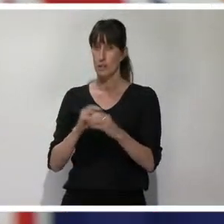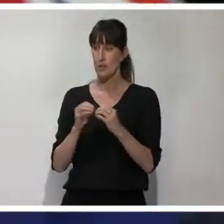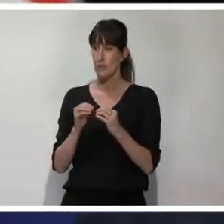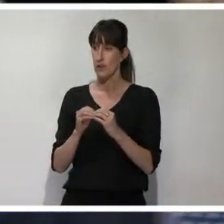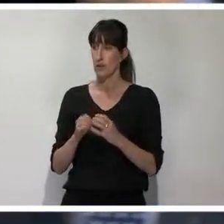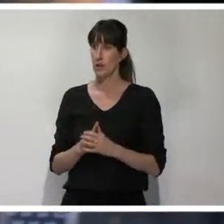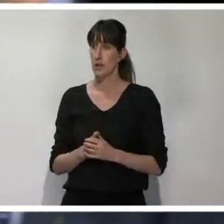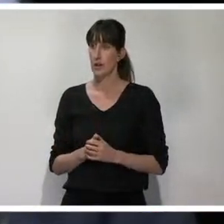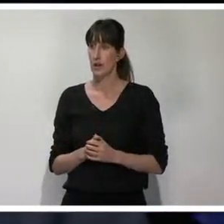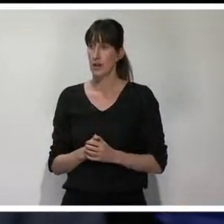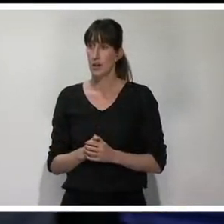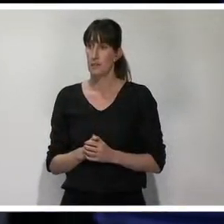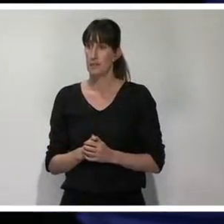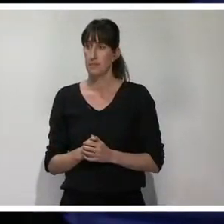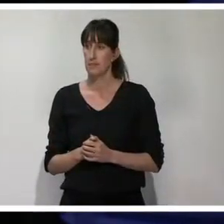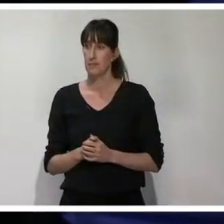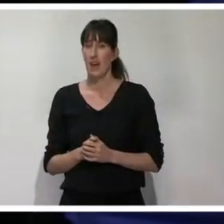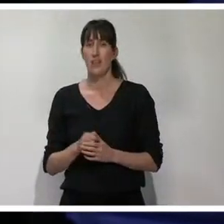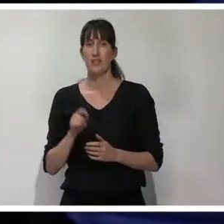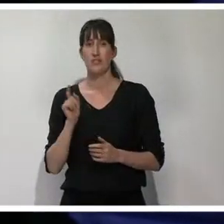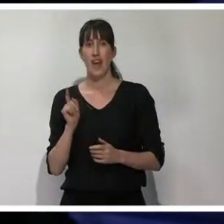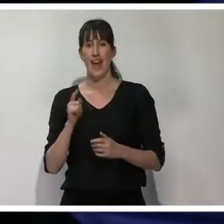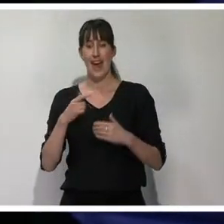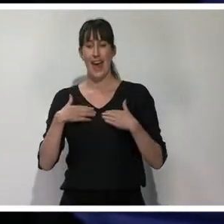put in place, how many people that will affect?